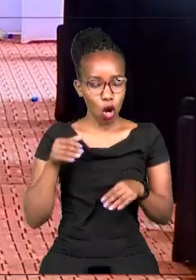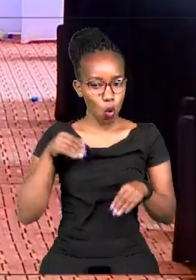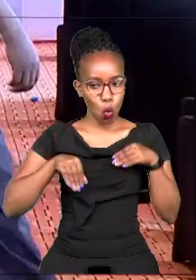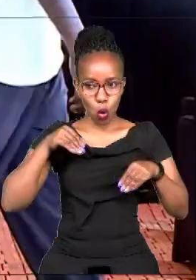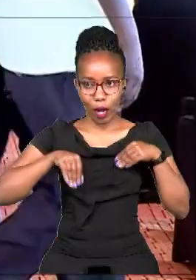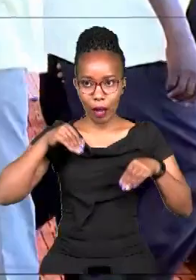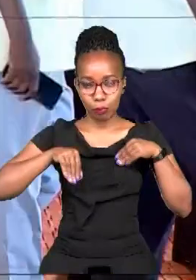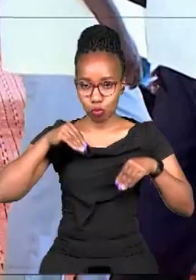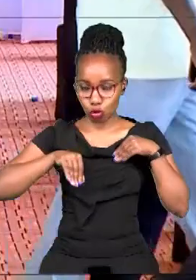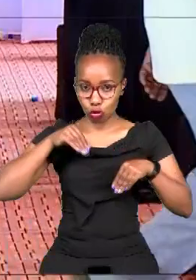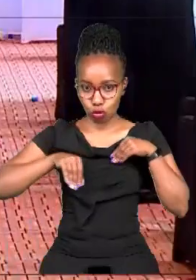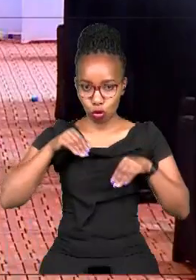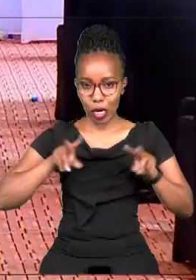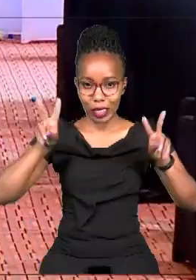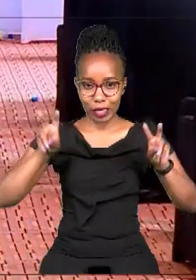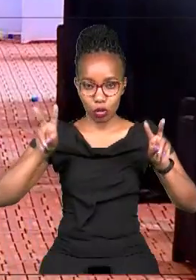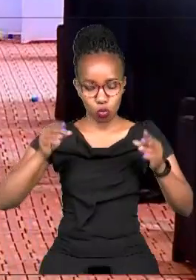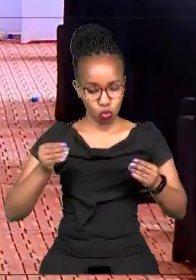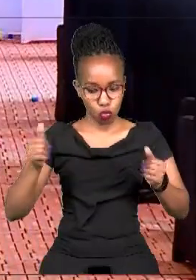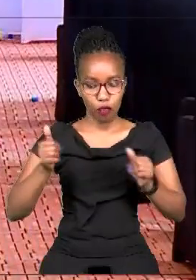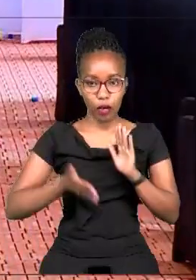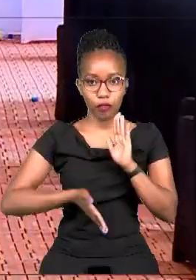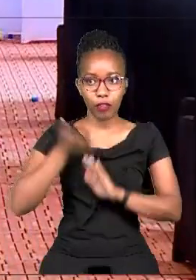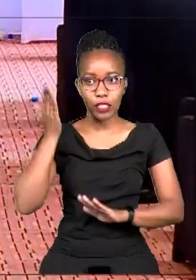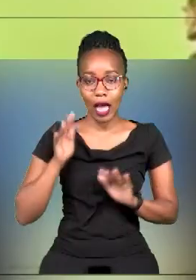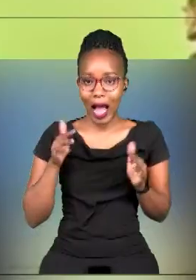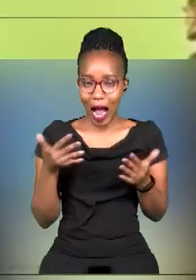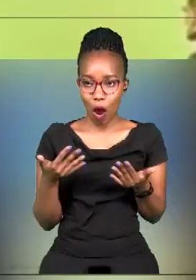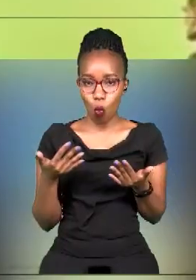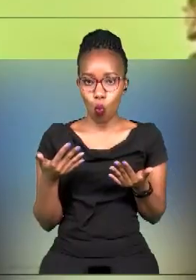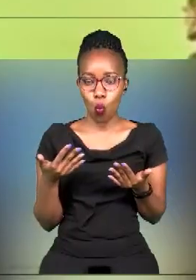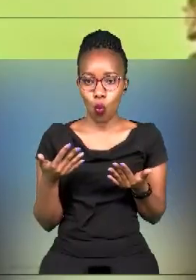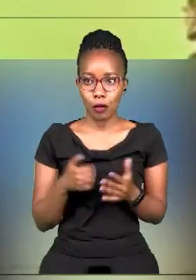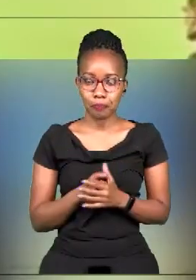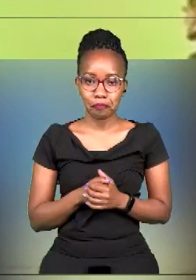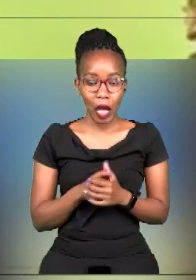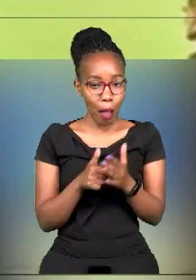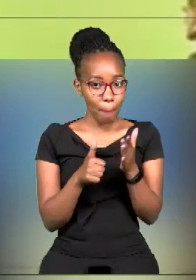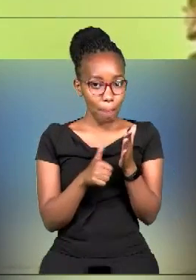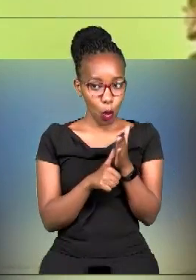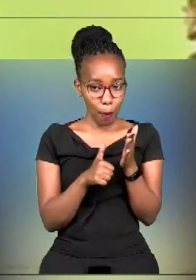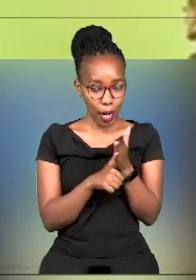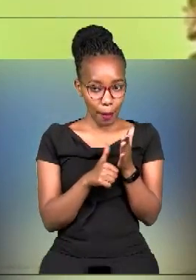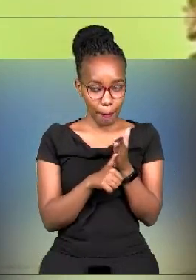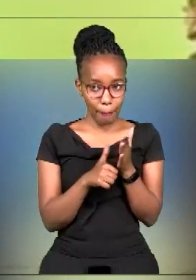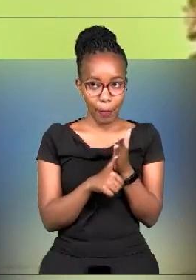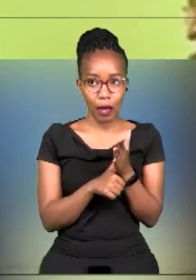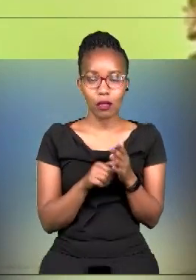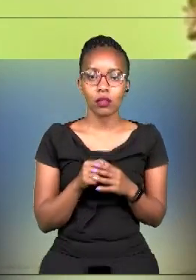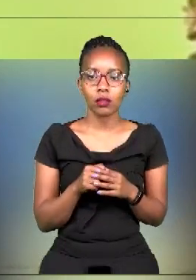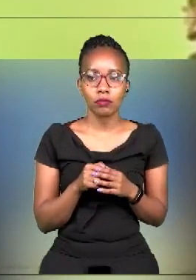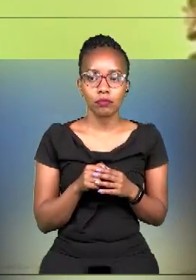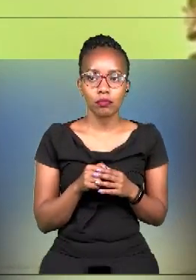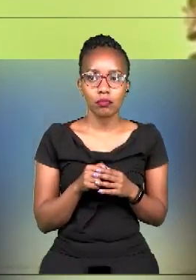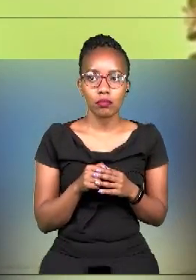according to Odinga, shall be dealt with accordingly by sealing loopholes. The problem of overlapping and duplication